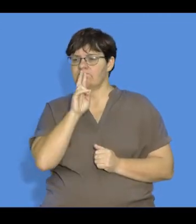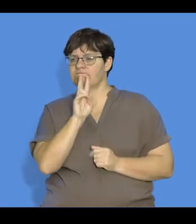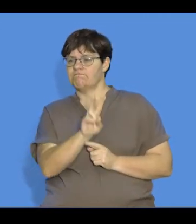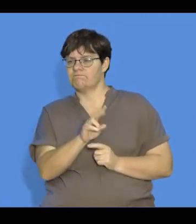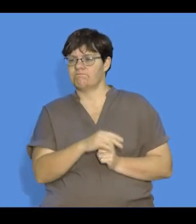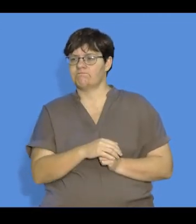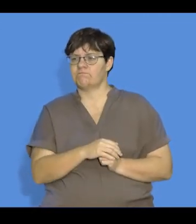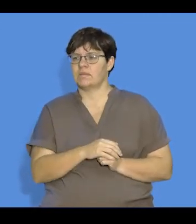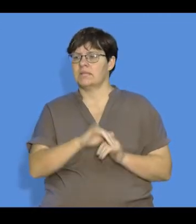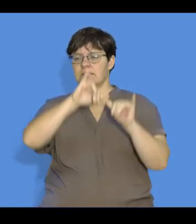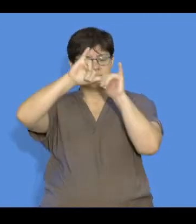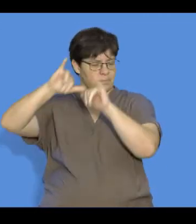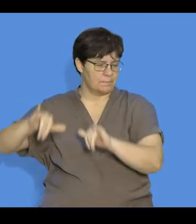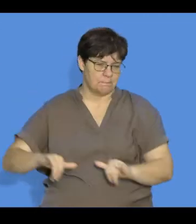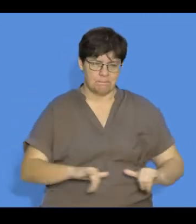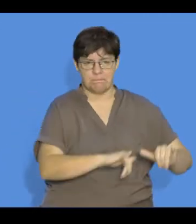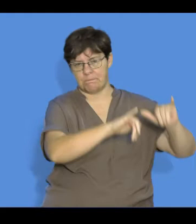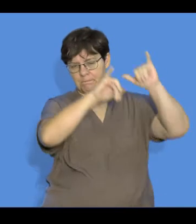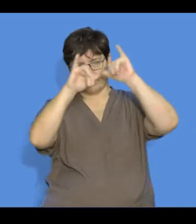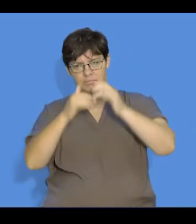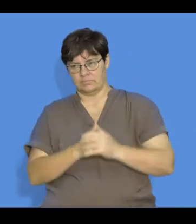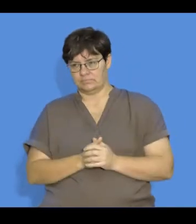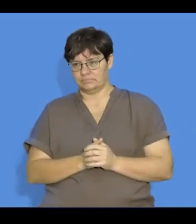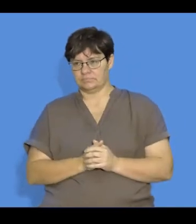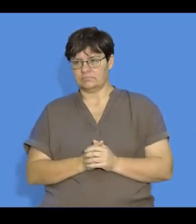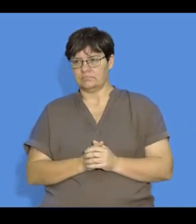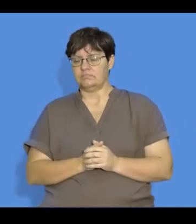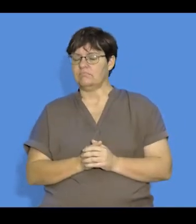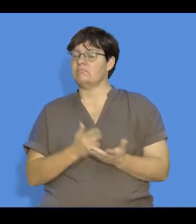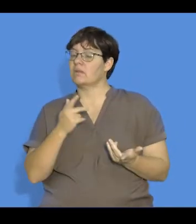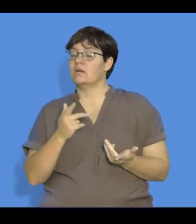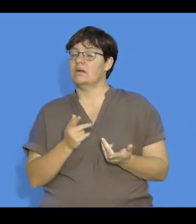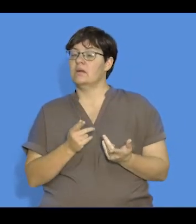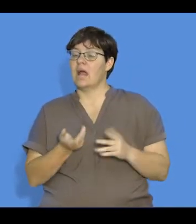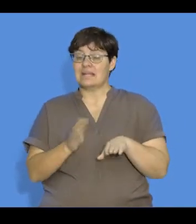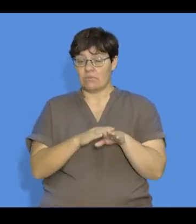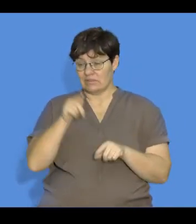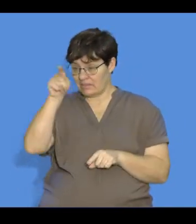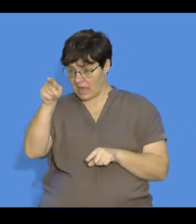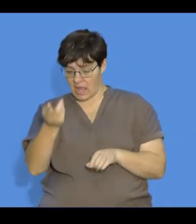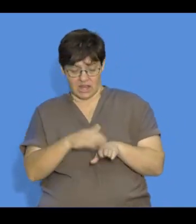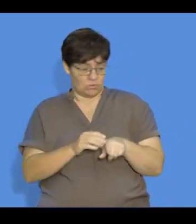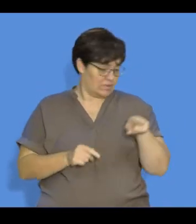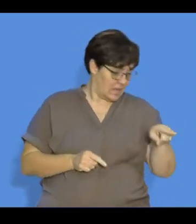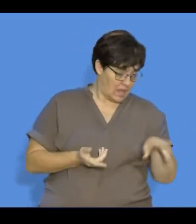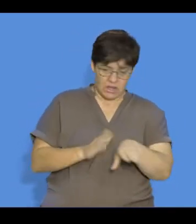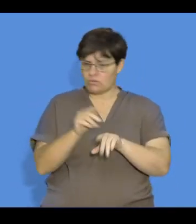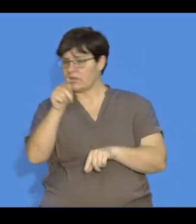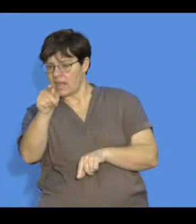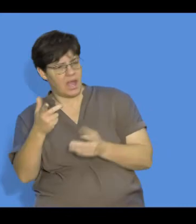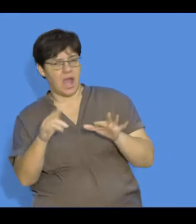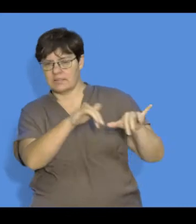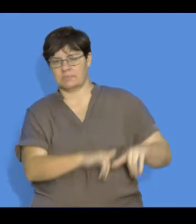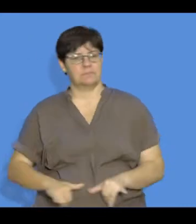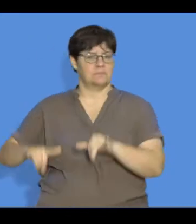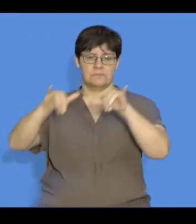saying that we'll get the same reading. This suggests that there is the same amount of current at any point in the circuit.